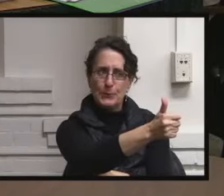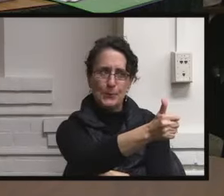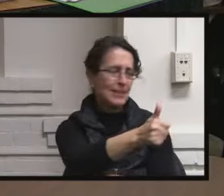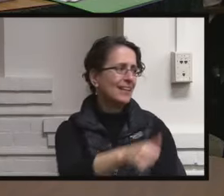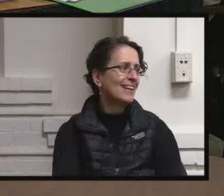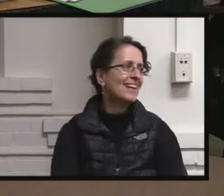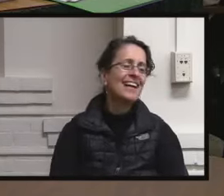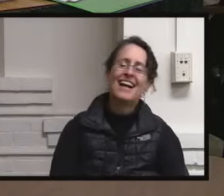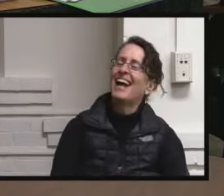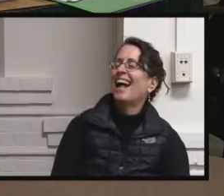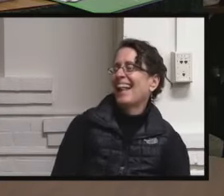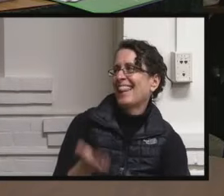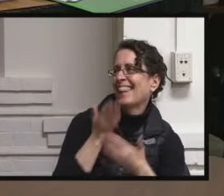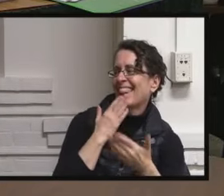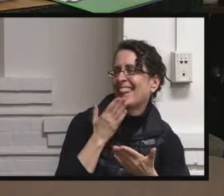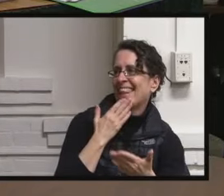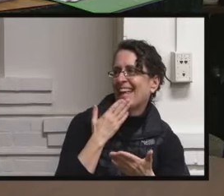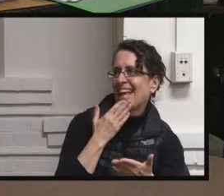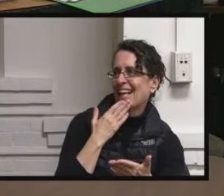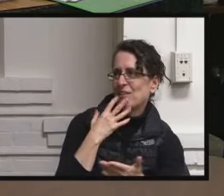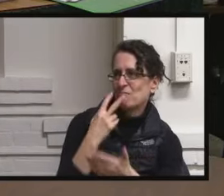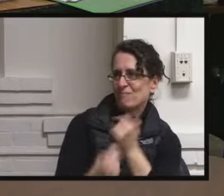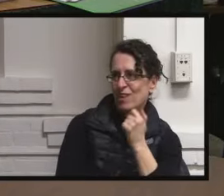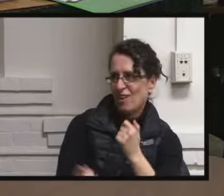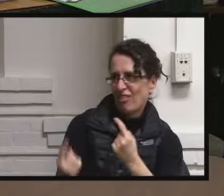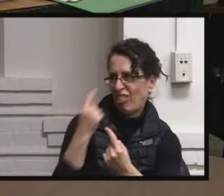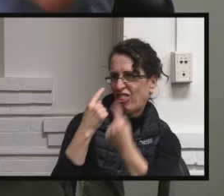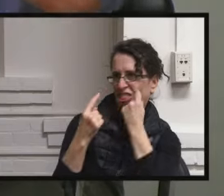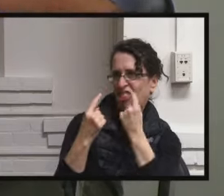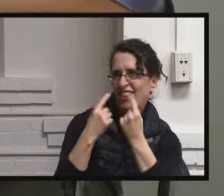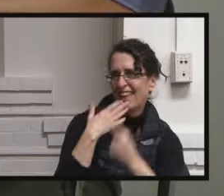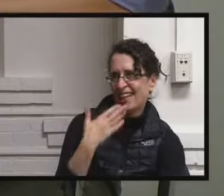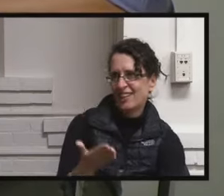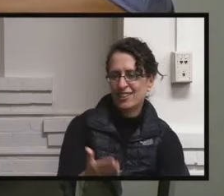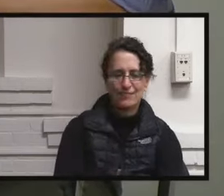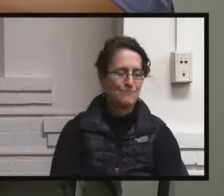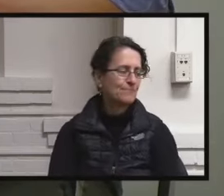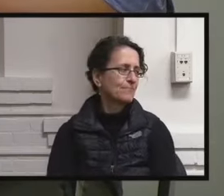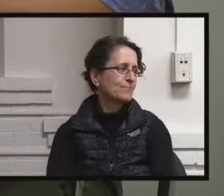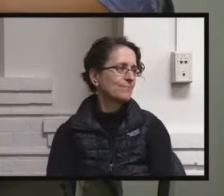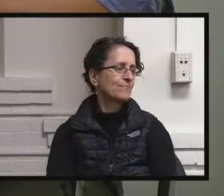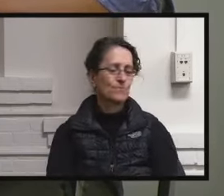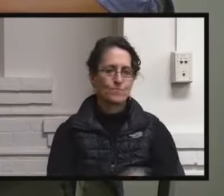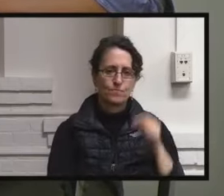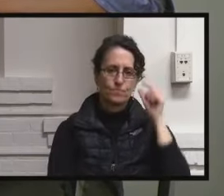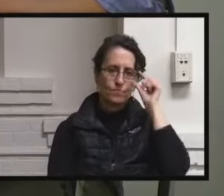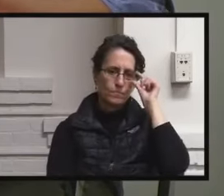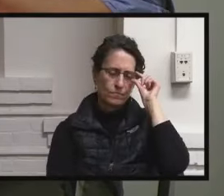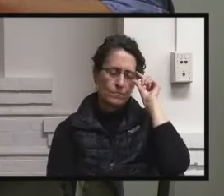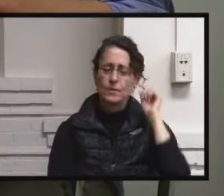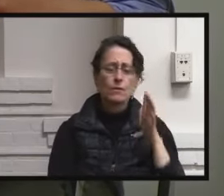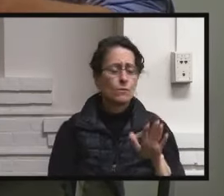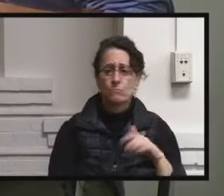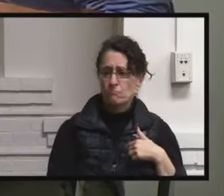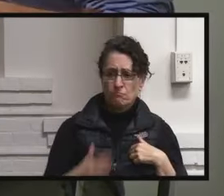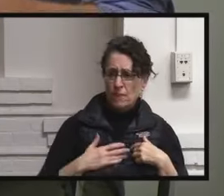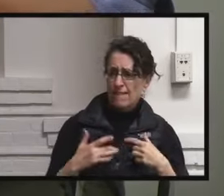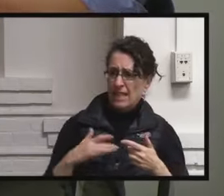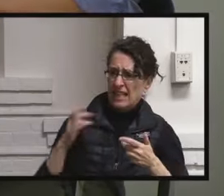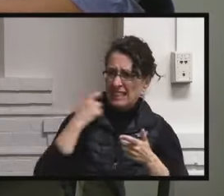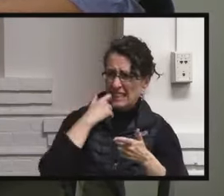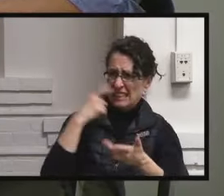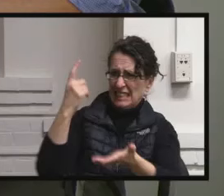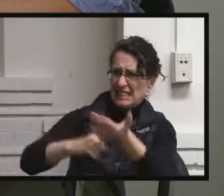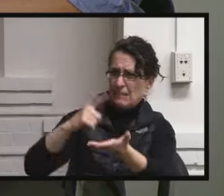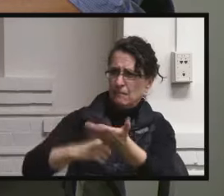softball pitch. The soft pitch and the hot potato. There you go. All at once. Frankly, I think the two of you have done a fabulous job in introducing